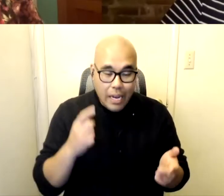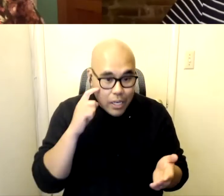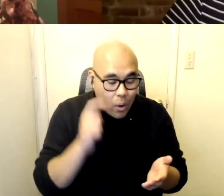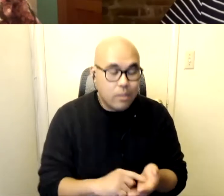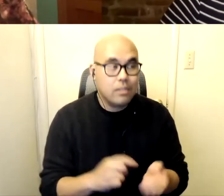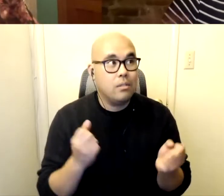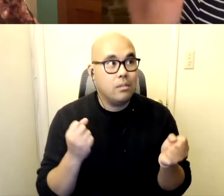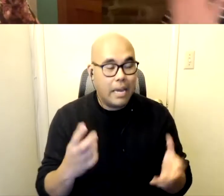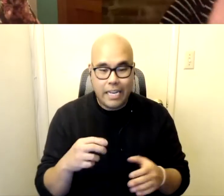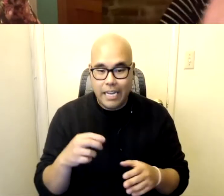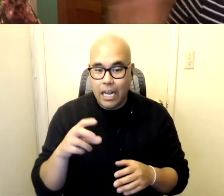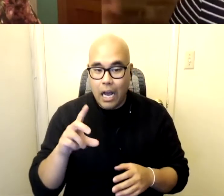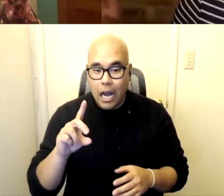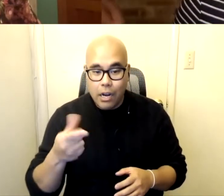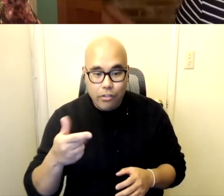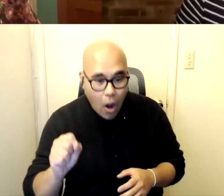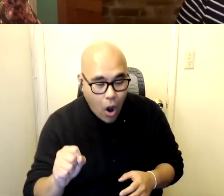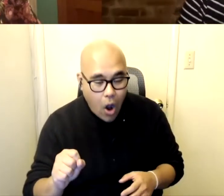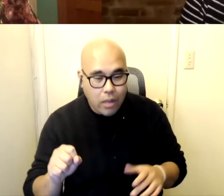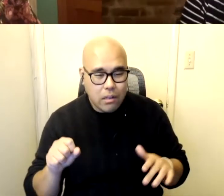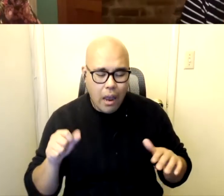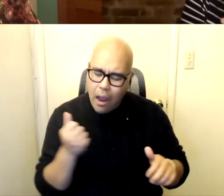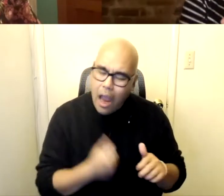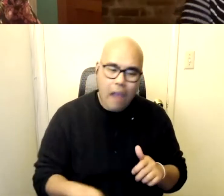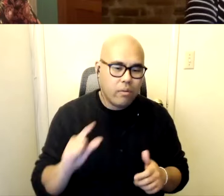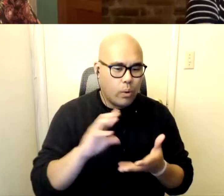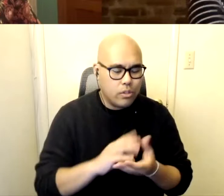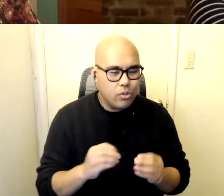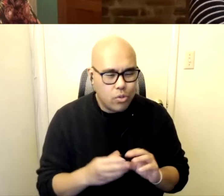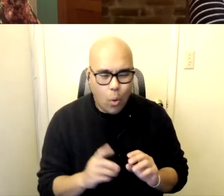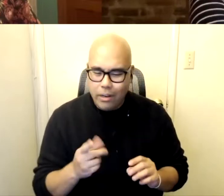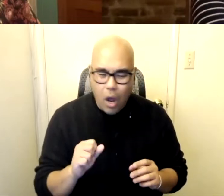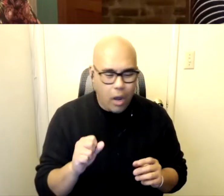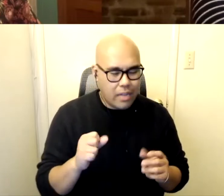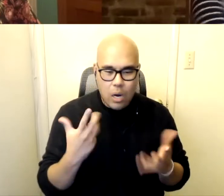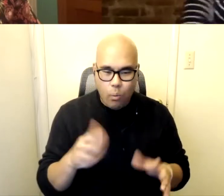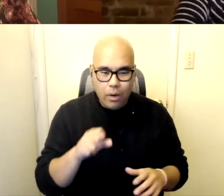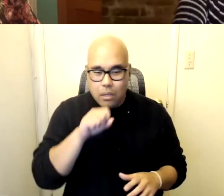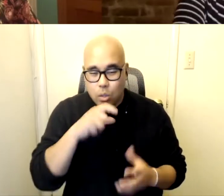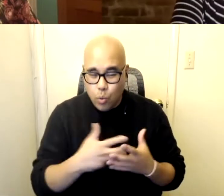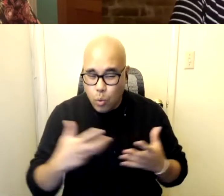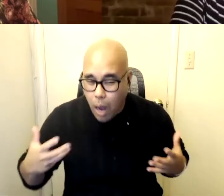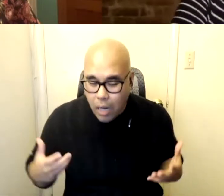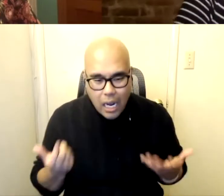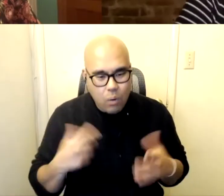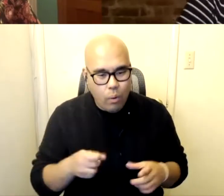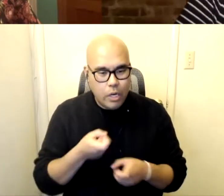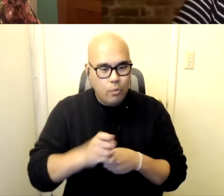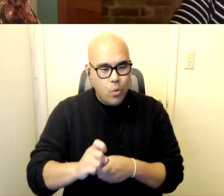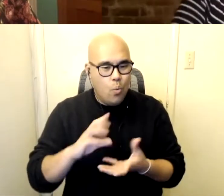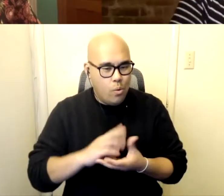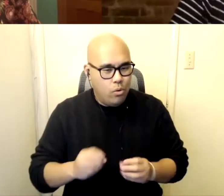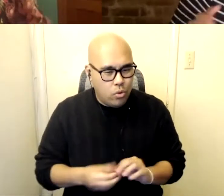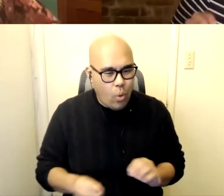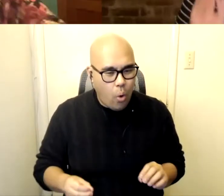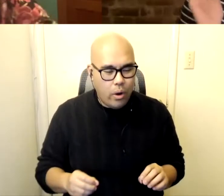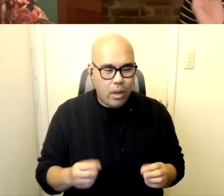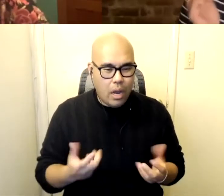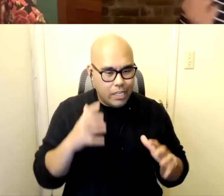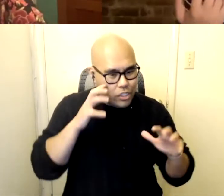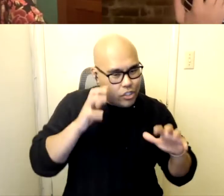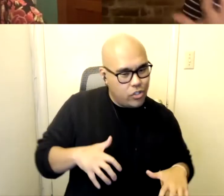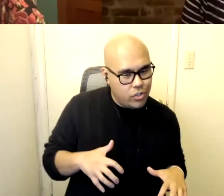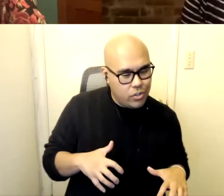Yeah. references to dogs abound in this novel. Like I don't want to say too much more than that because I don't want to spoil anything that's shocking and